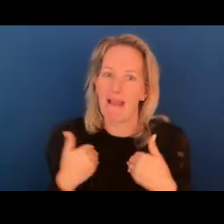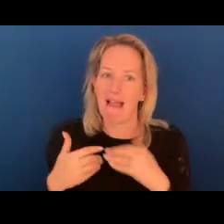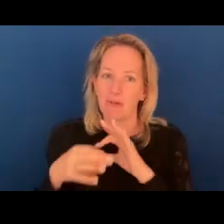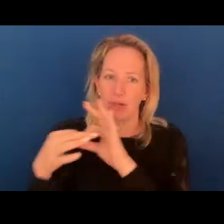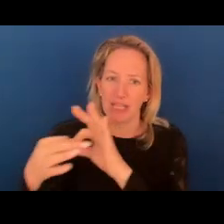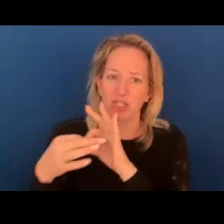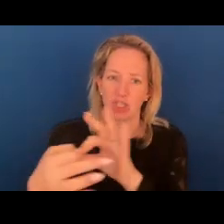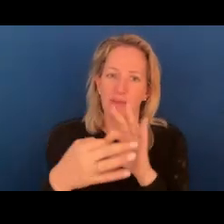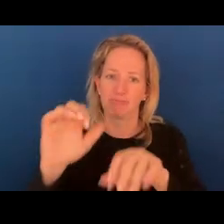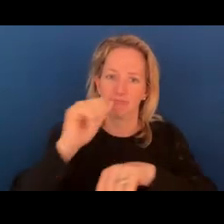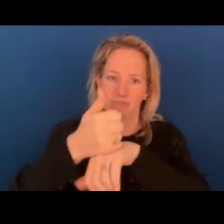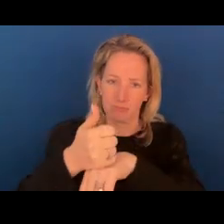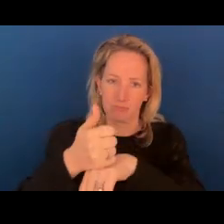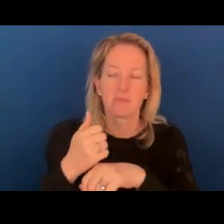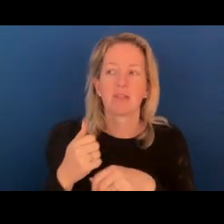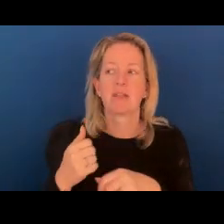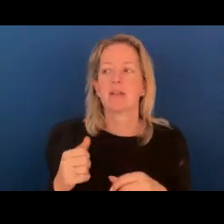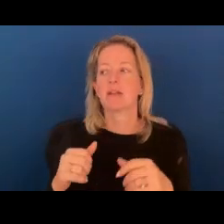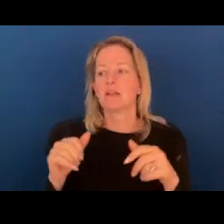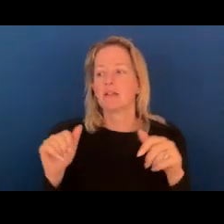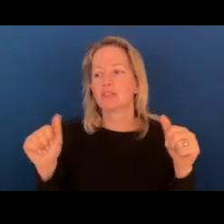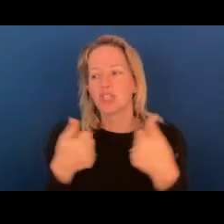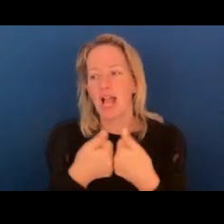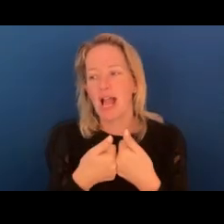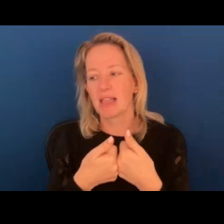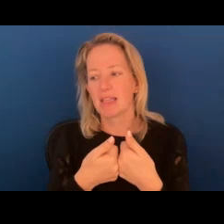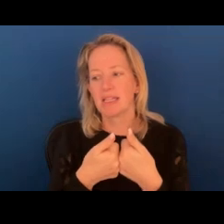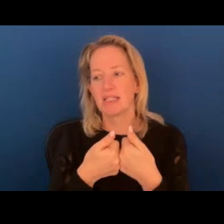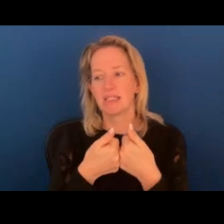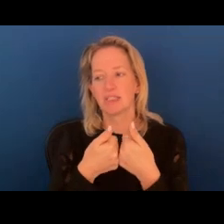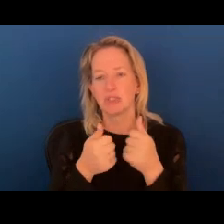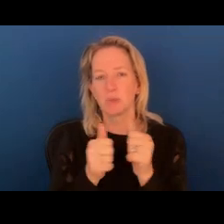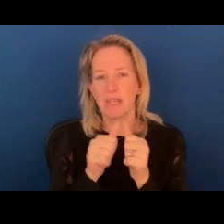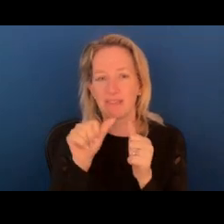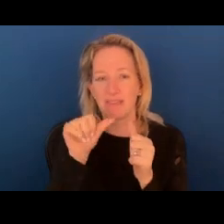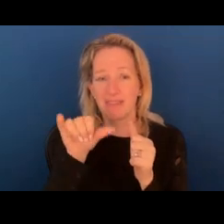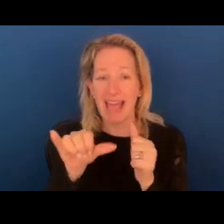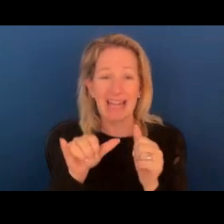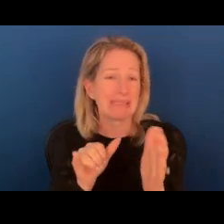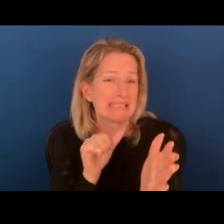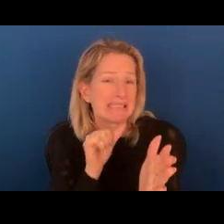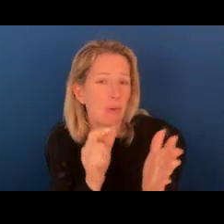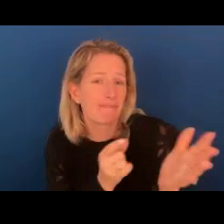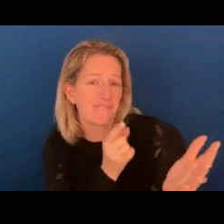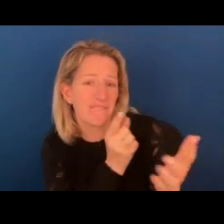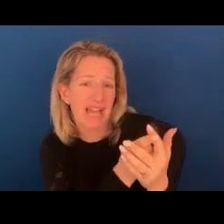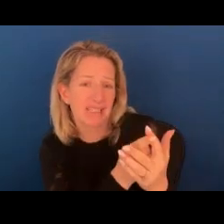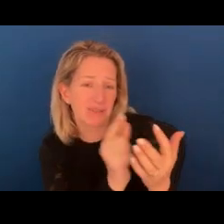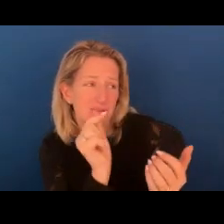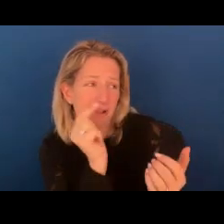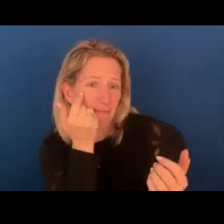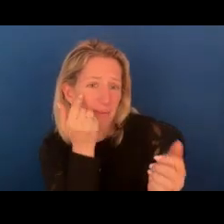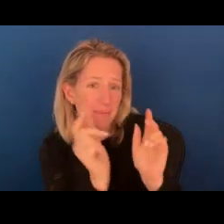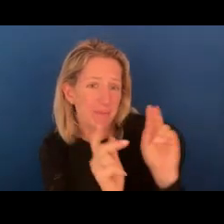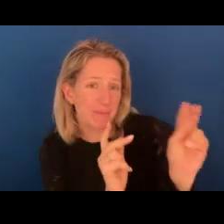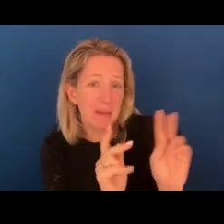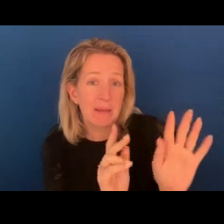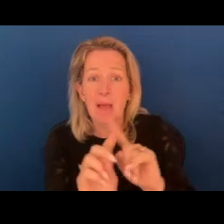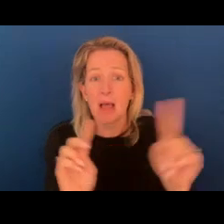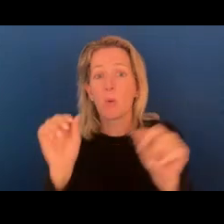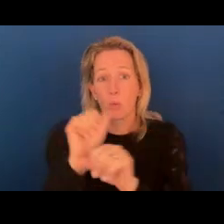that is more just, and no offense to you government folks, but working with the government is really hard because